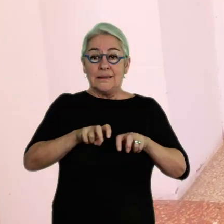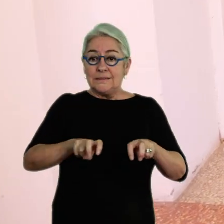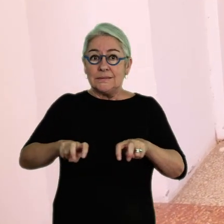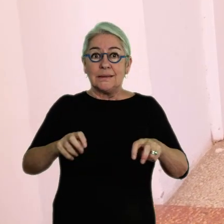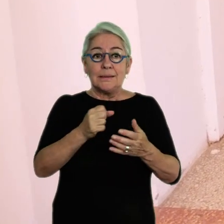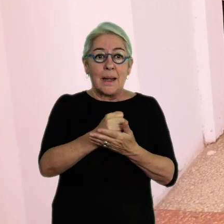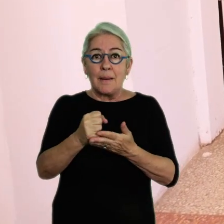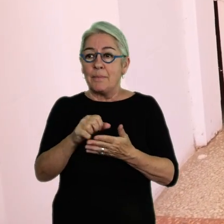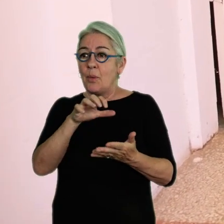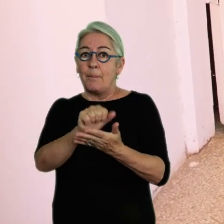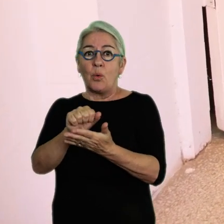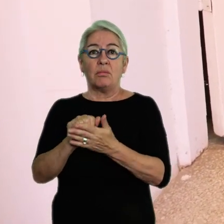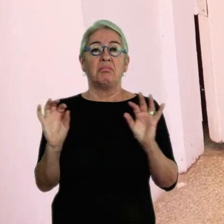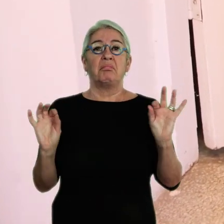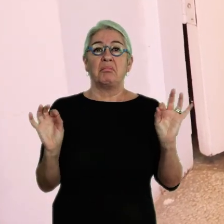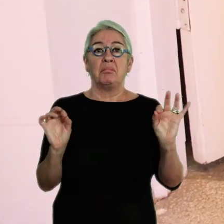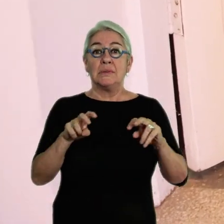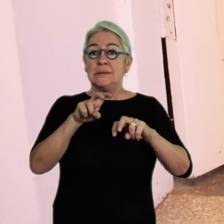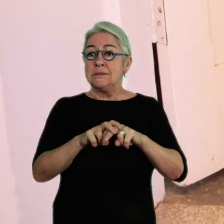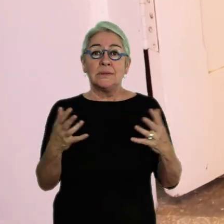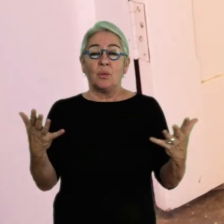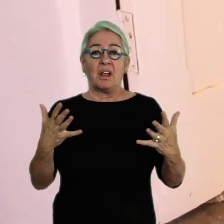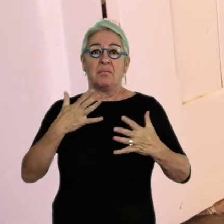Seating here is general admission, not reserved.